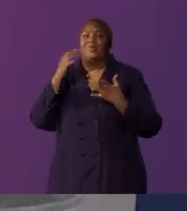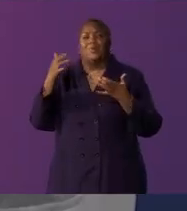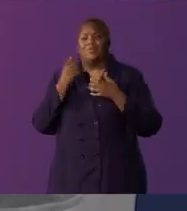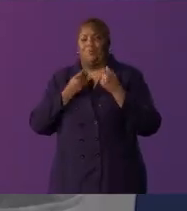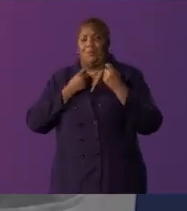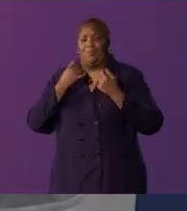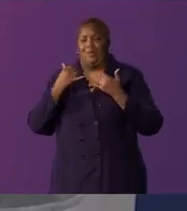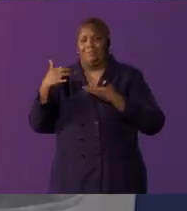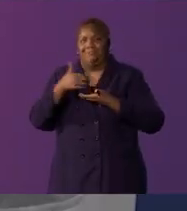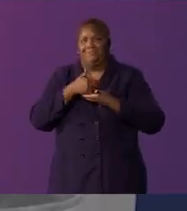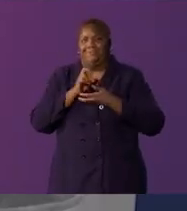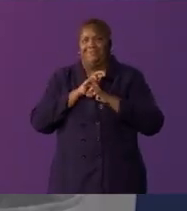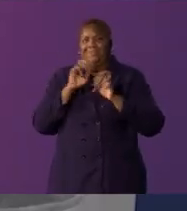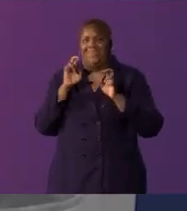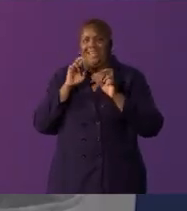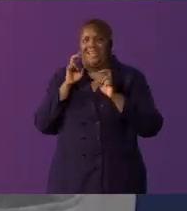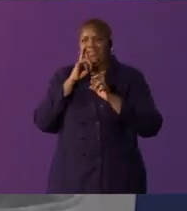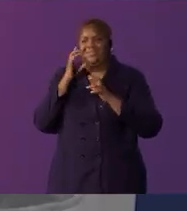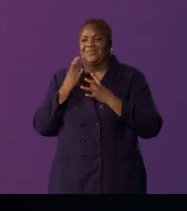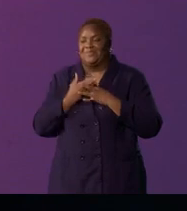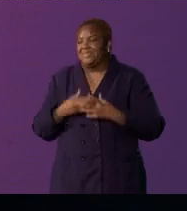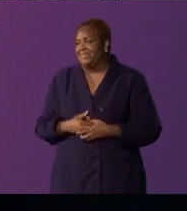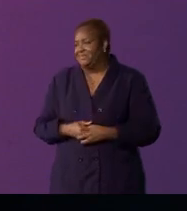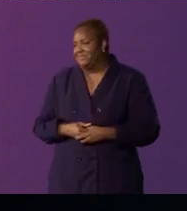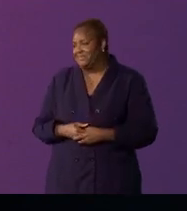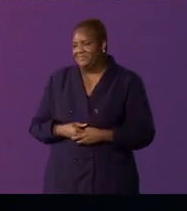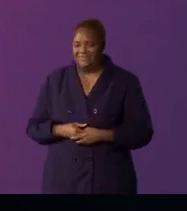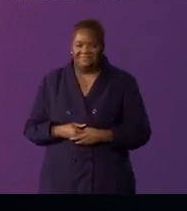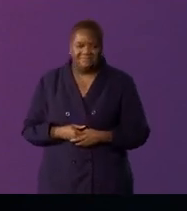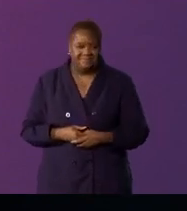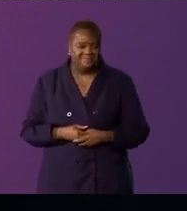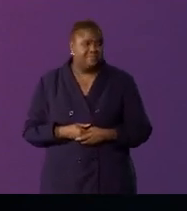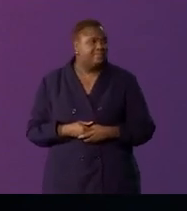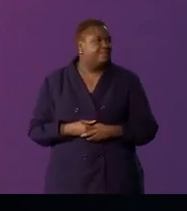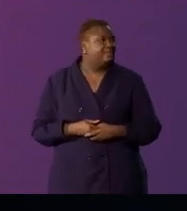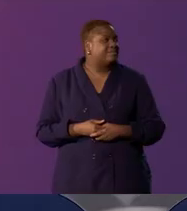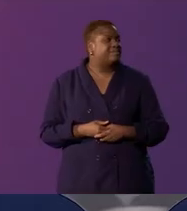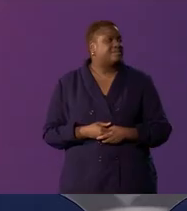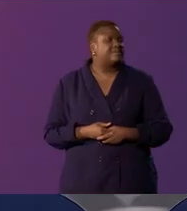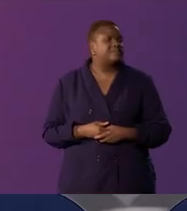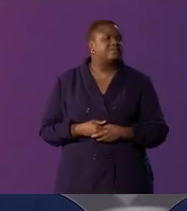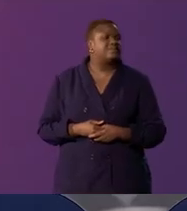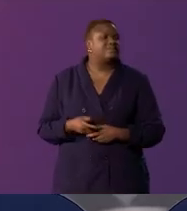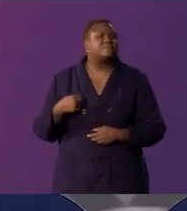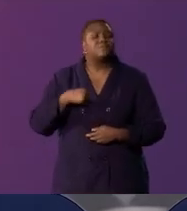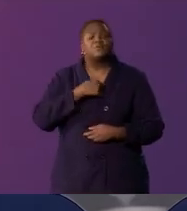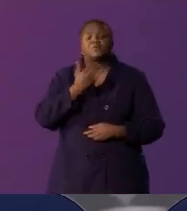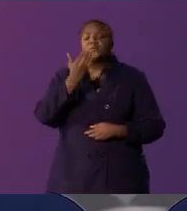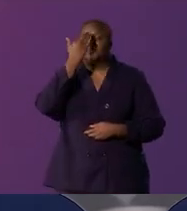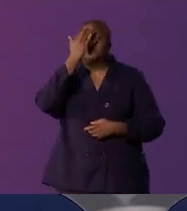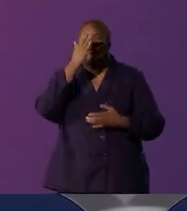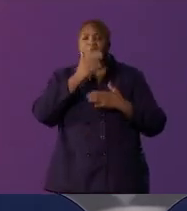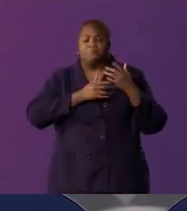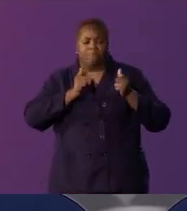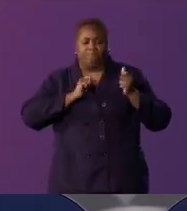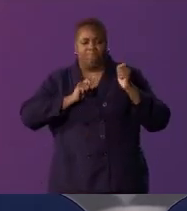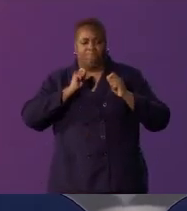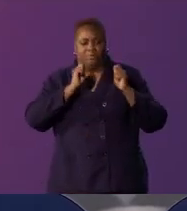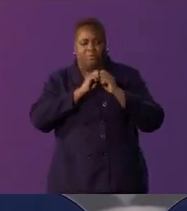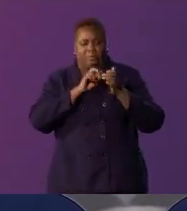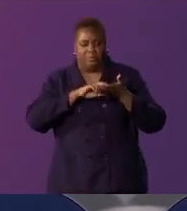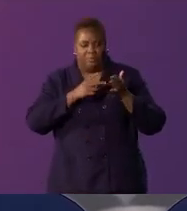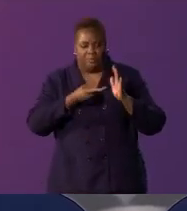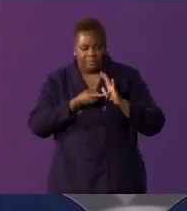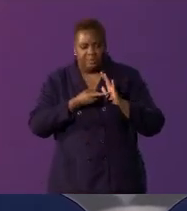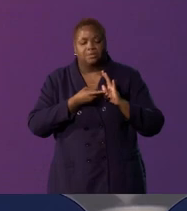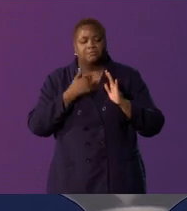sit here. Don't take a break. That's right. Oh, I love it. Well, so we know part of performance with purpose was a pillar